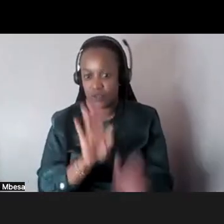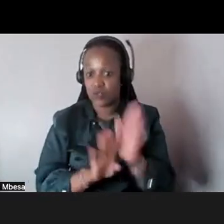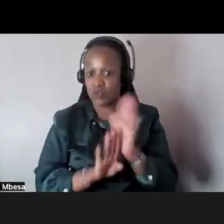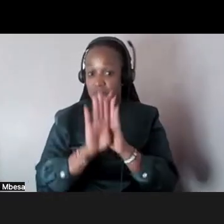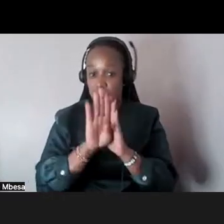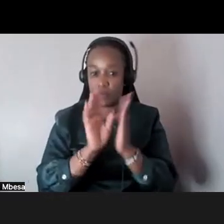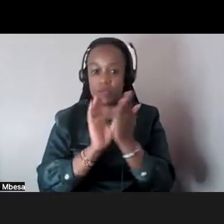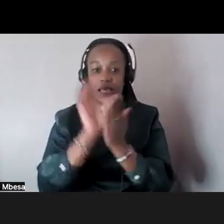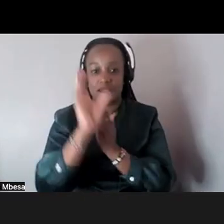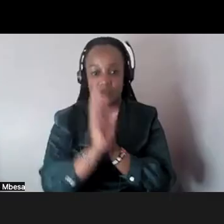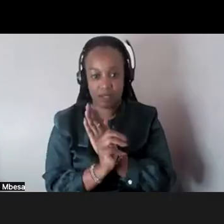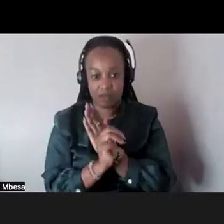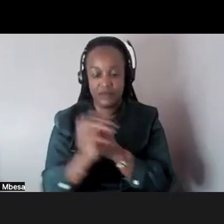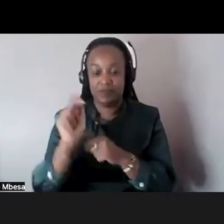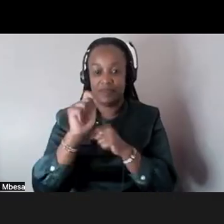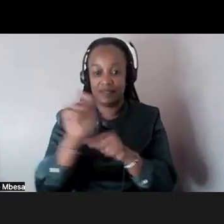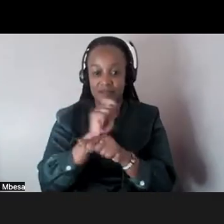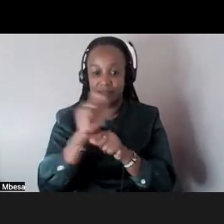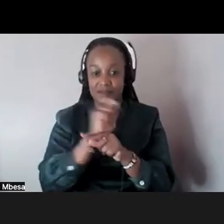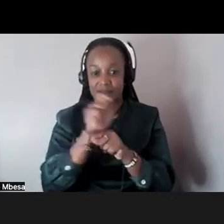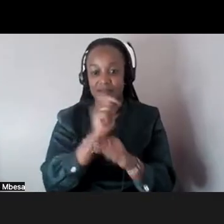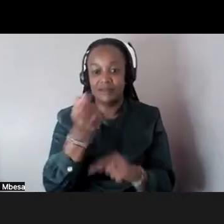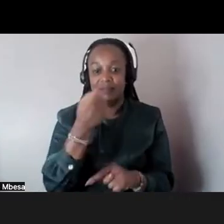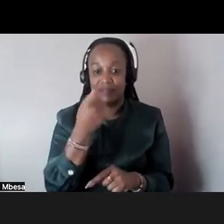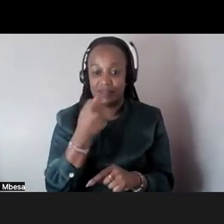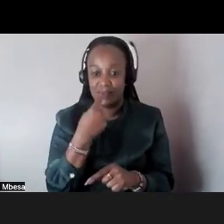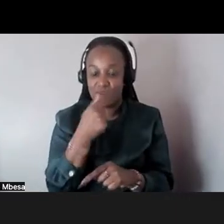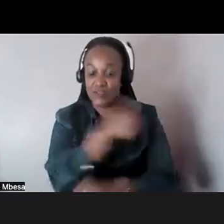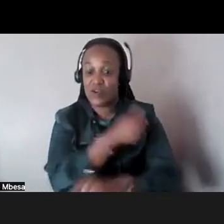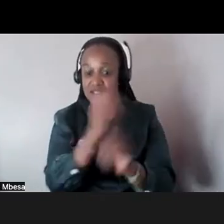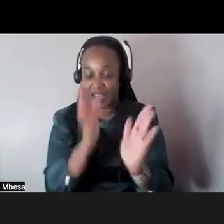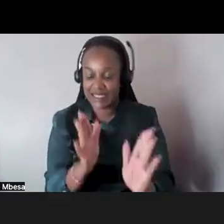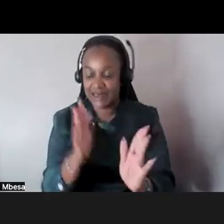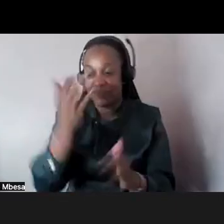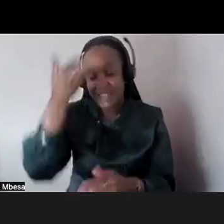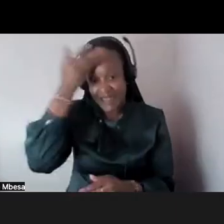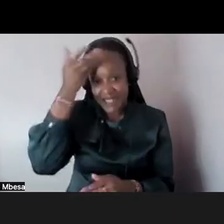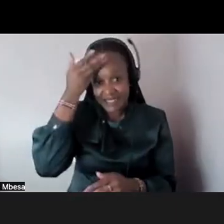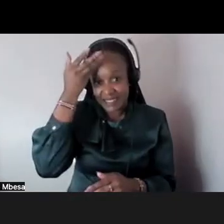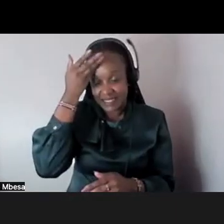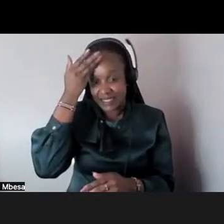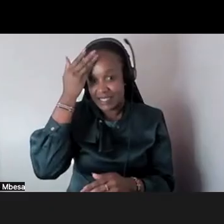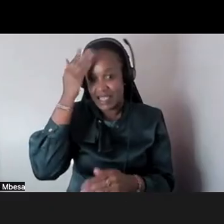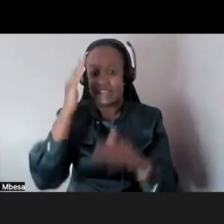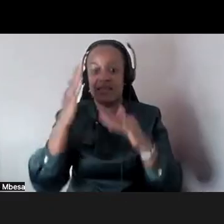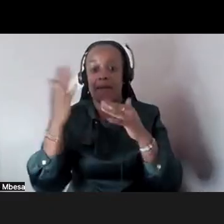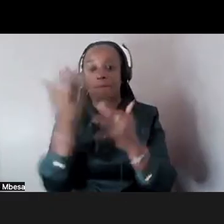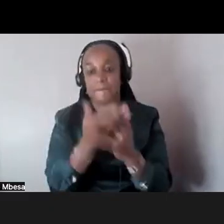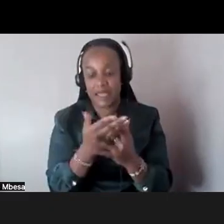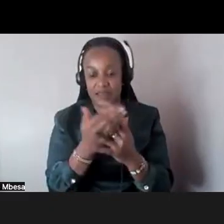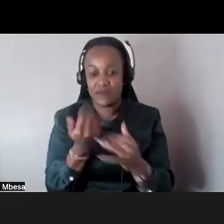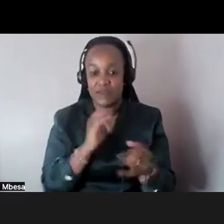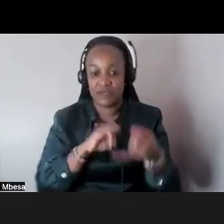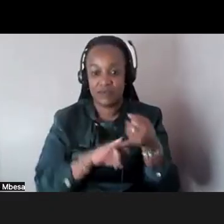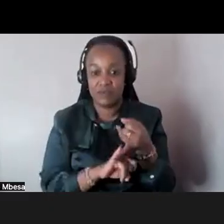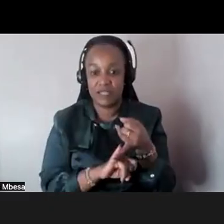that can be used to train medical doctors, nurses, and midwives. And then we went ahead to train the lecturers who are